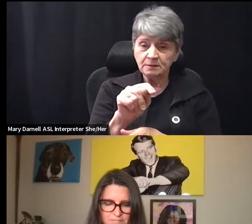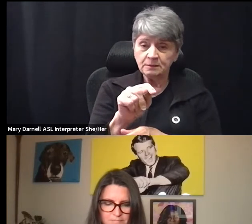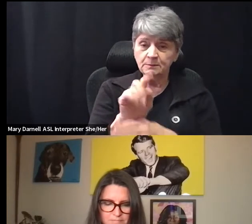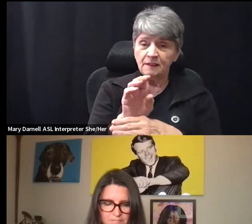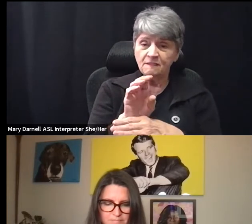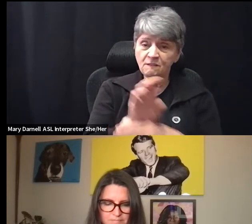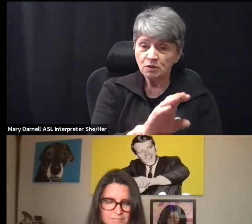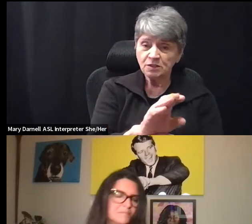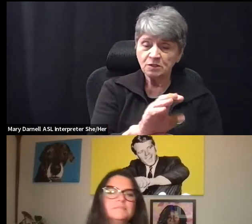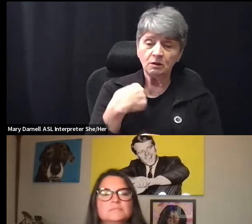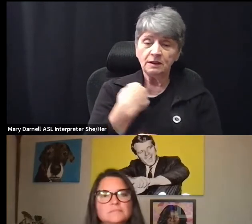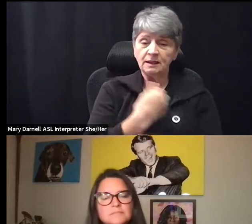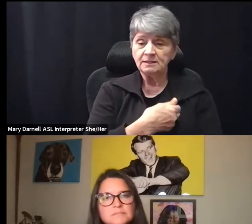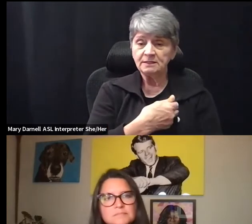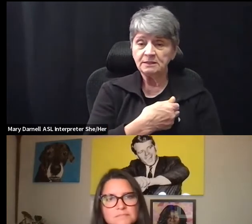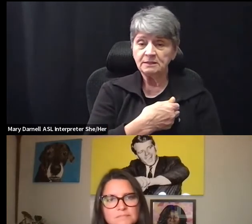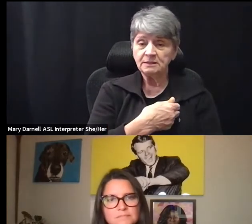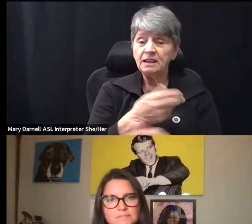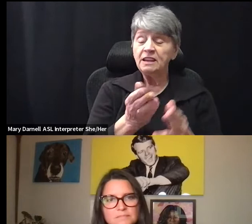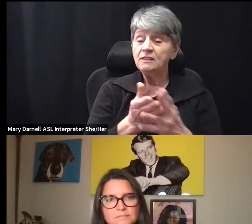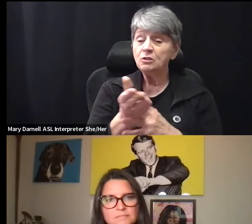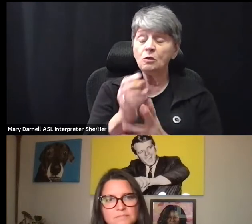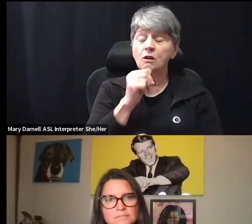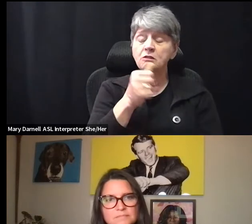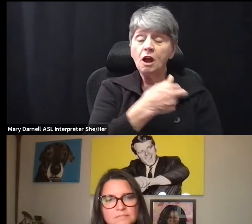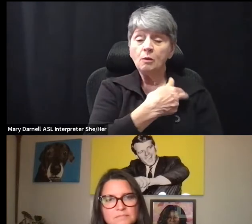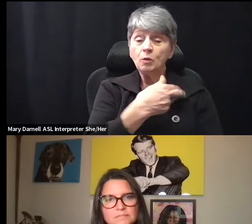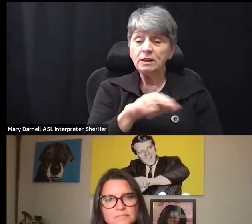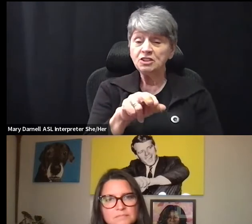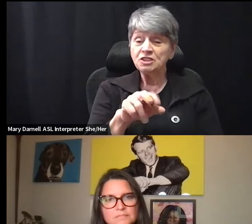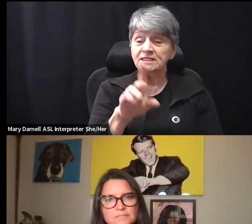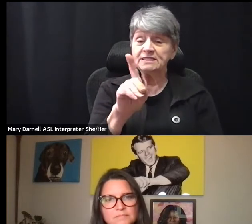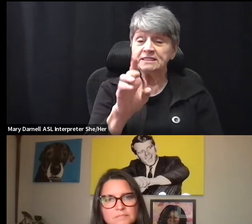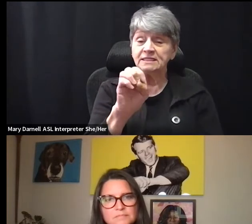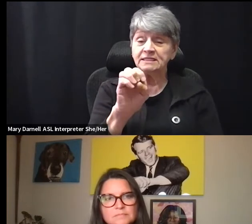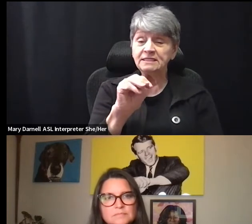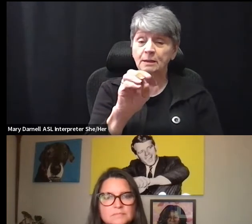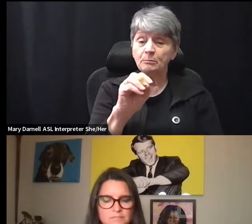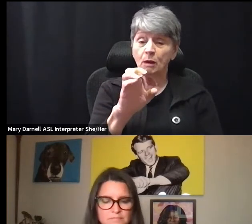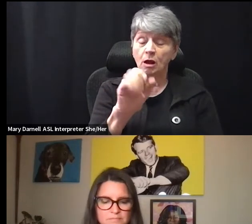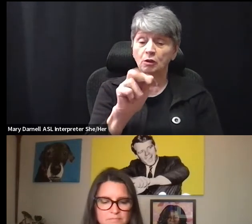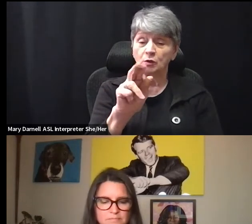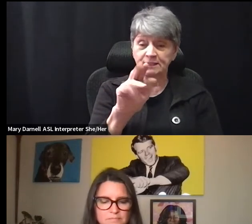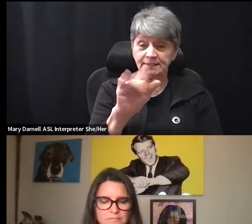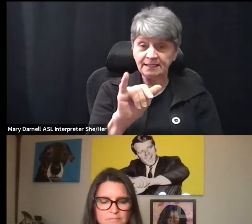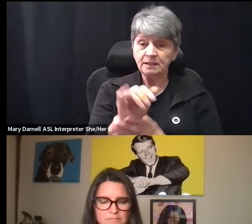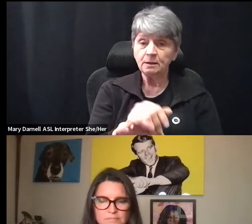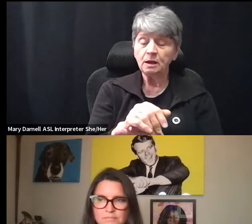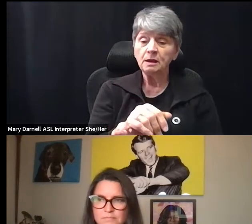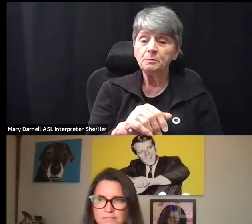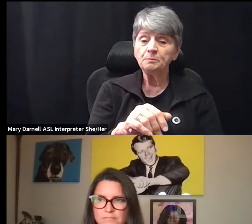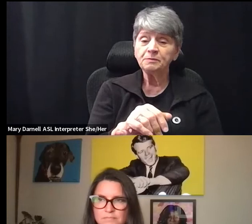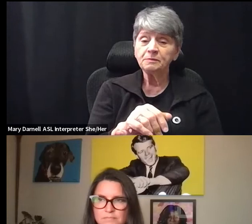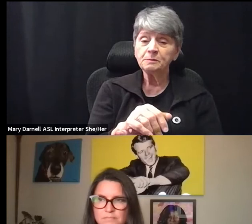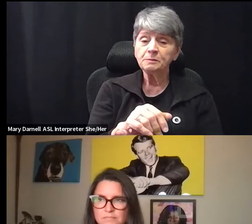through our secular democracy. And I think it's in our Dobbs brief, Dobbs is the case that we're expecting will reverse Roe